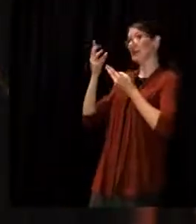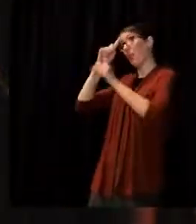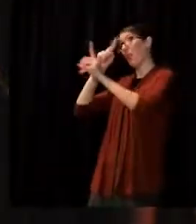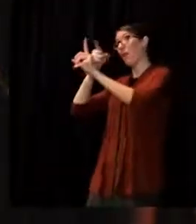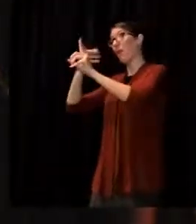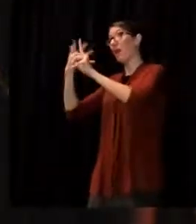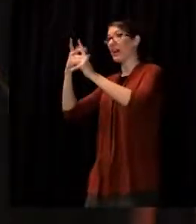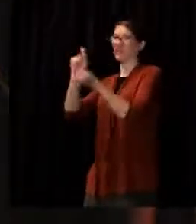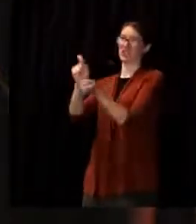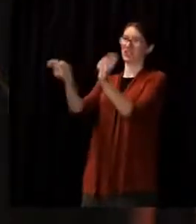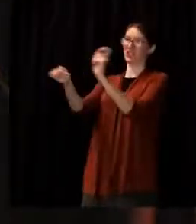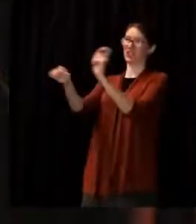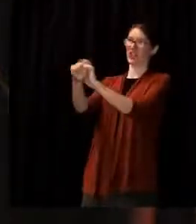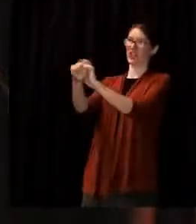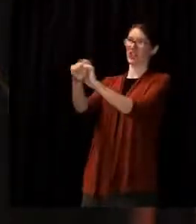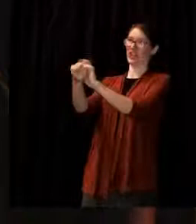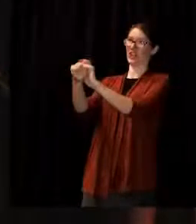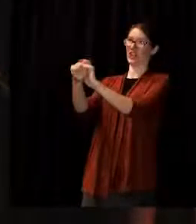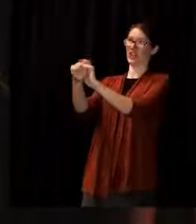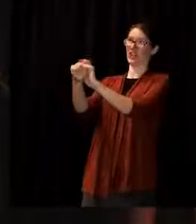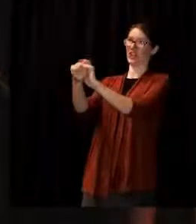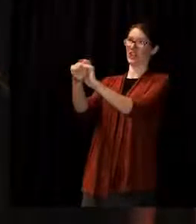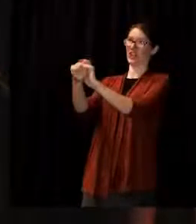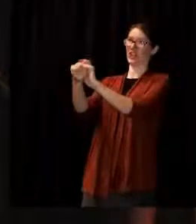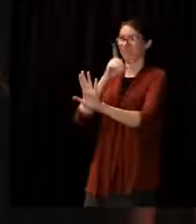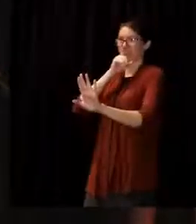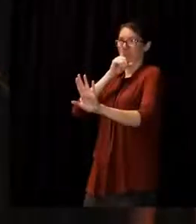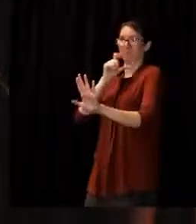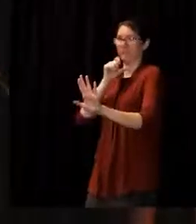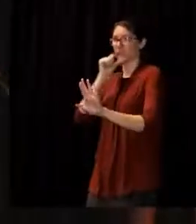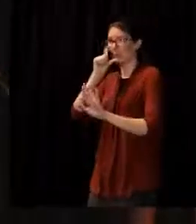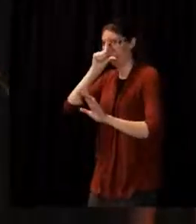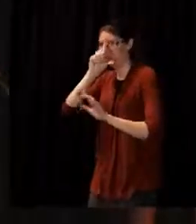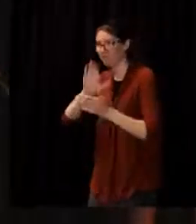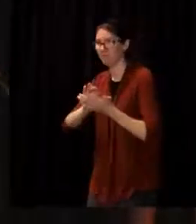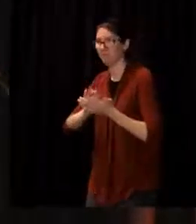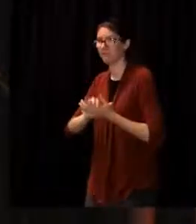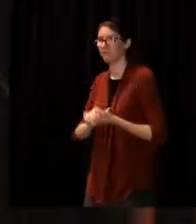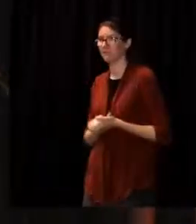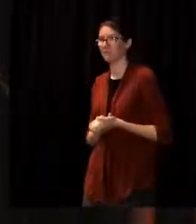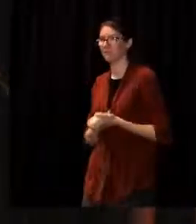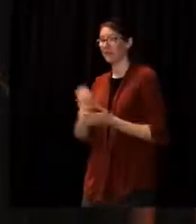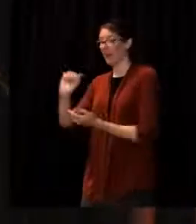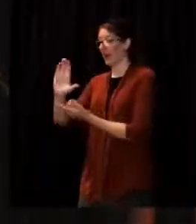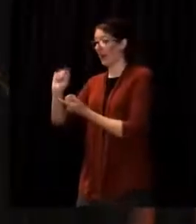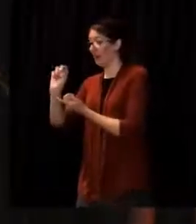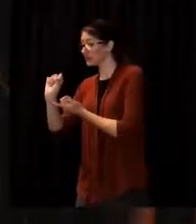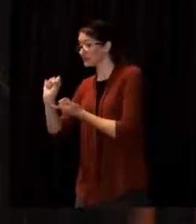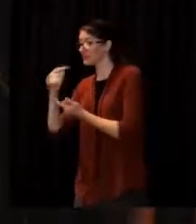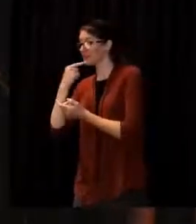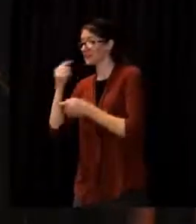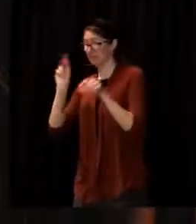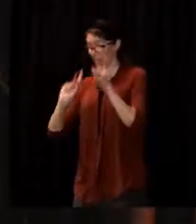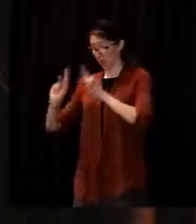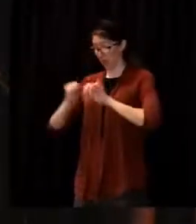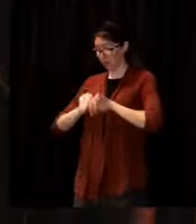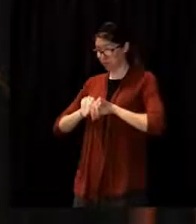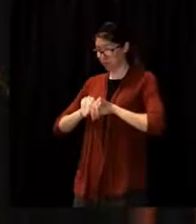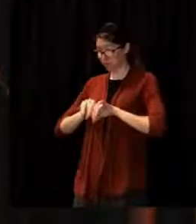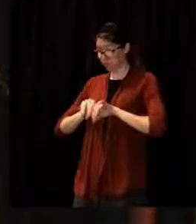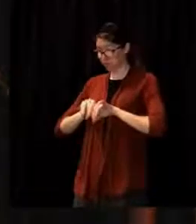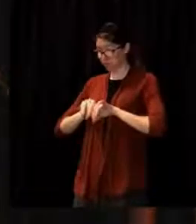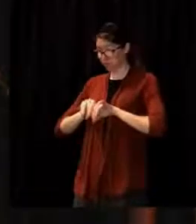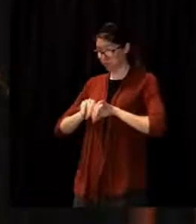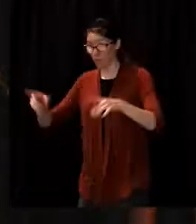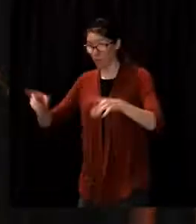change the culture. I do not hold to that. I know it says in the book of Acts that when the people went out, as a result,